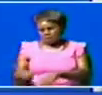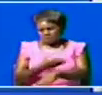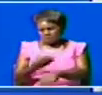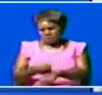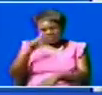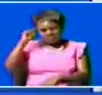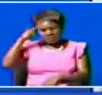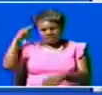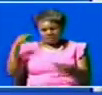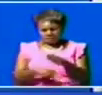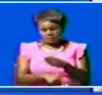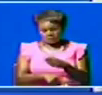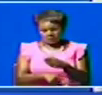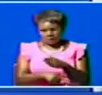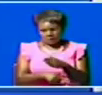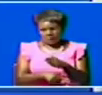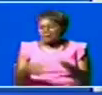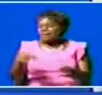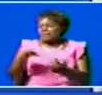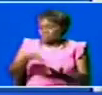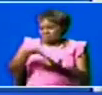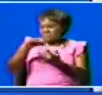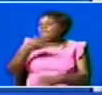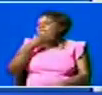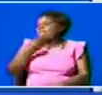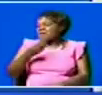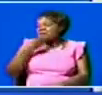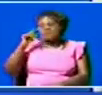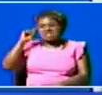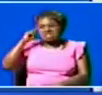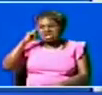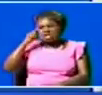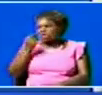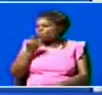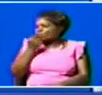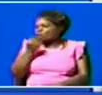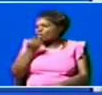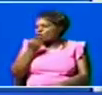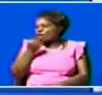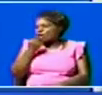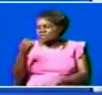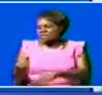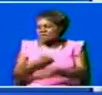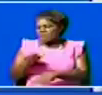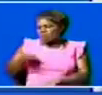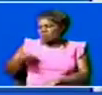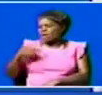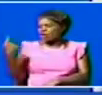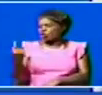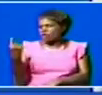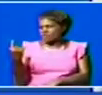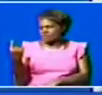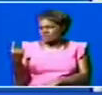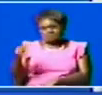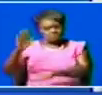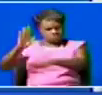considered, something you've mentioned now, especially True. To men yes. who still think breast cancer affects women on, women alone.